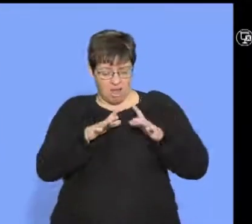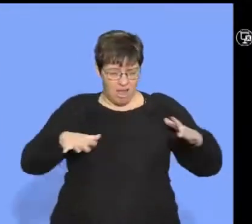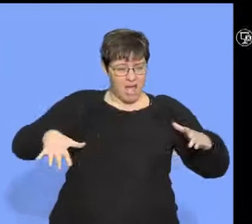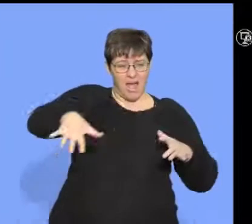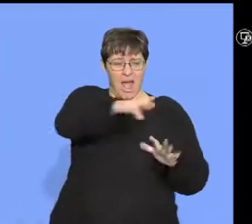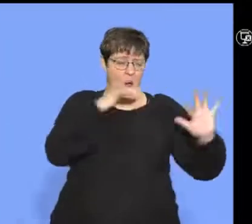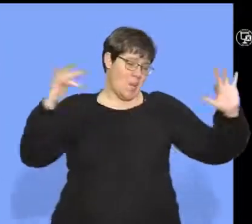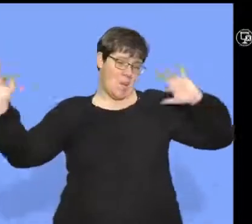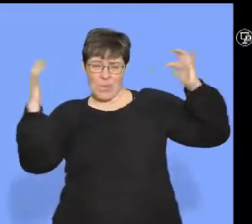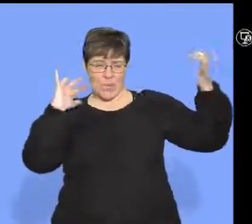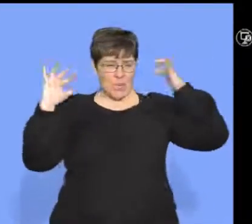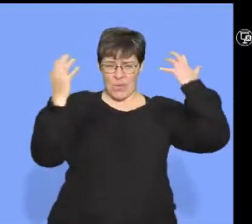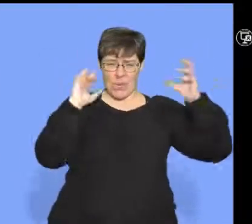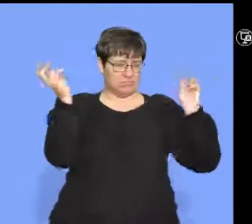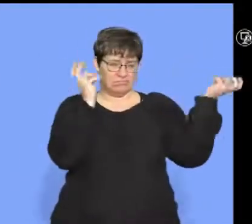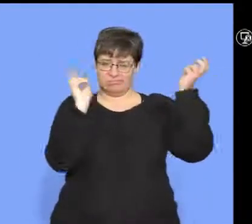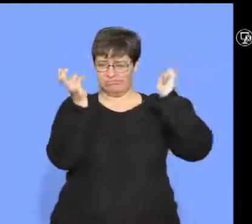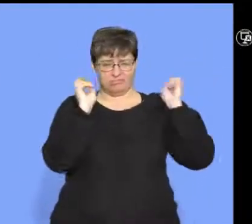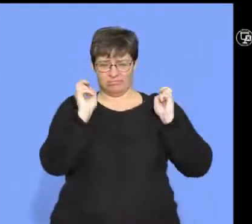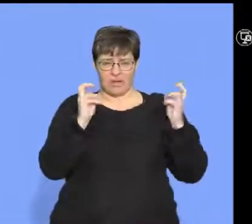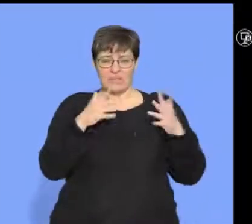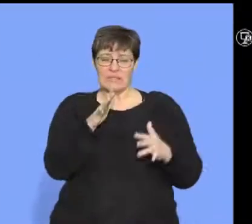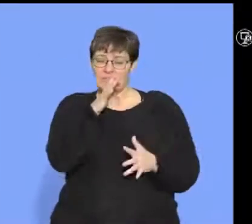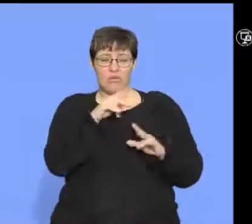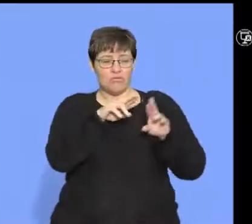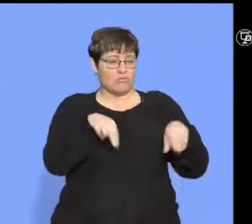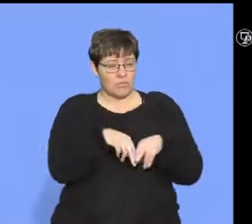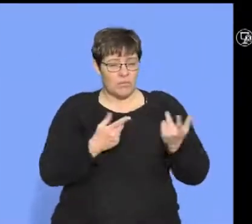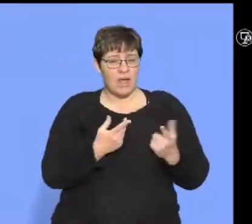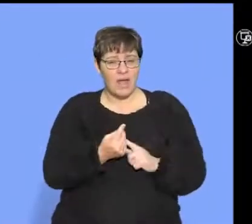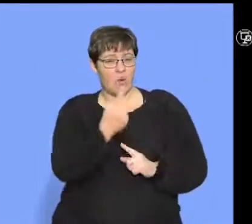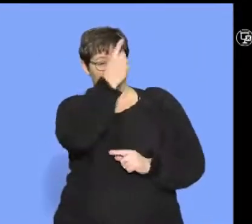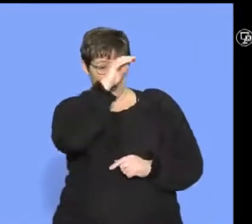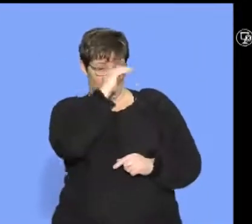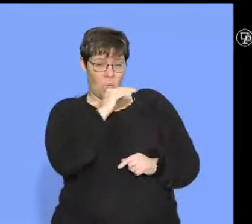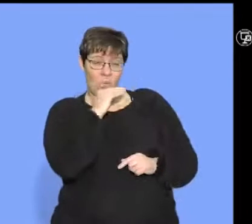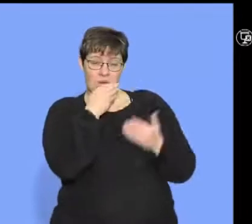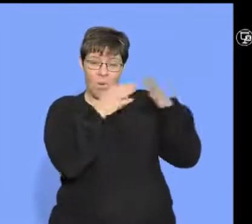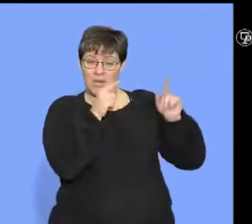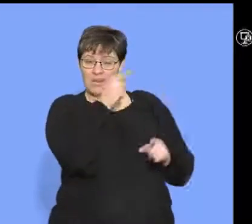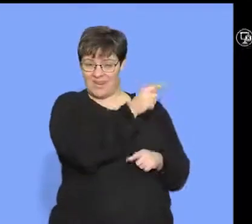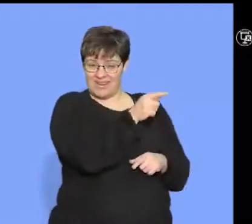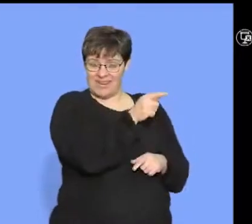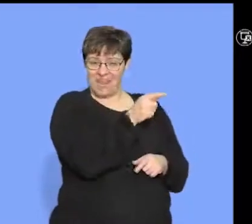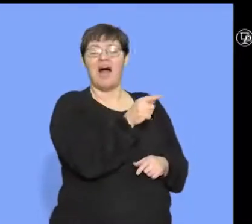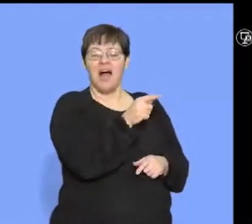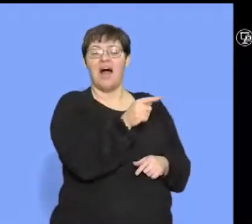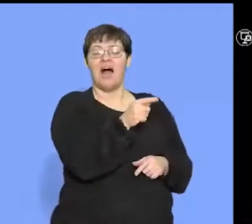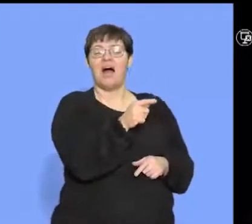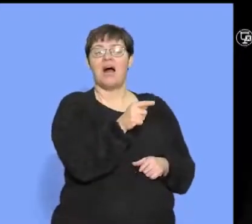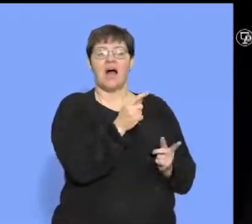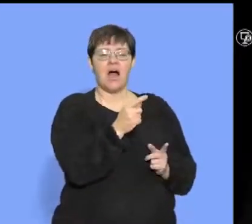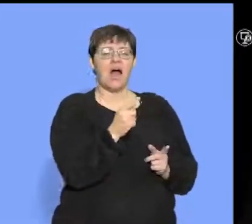making a lot of noise in a room. If that room has a single window that is open, you can usually